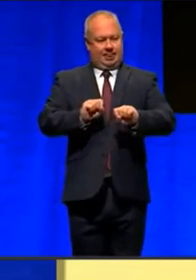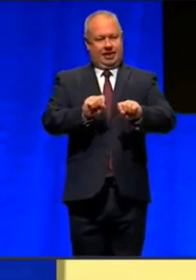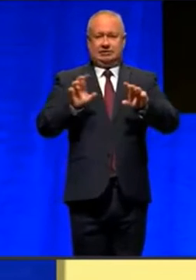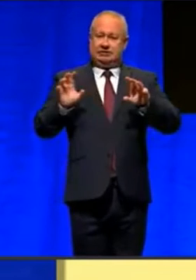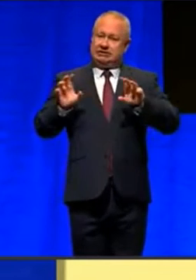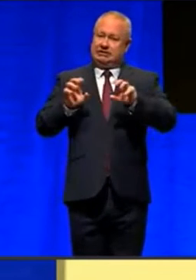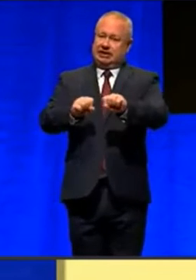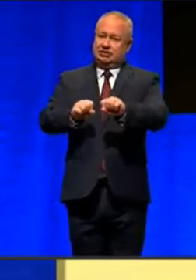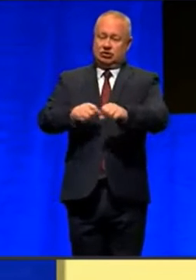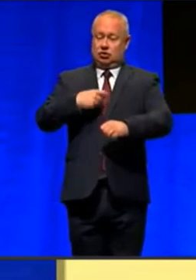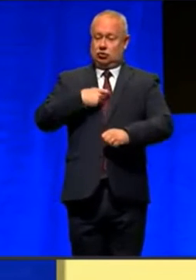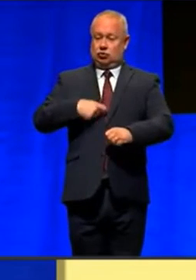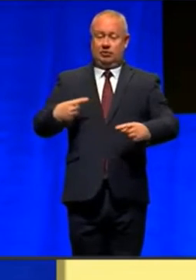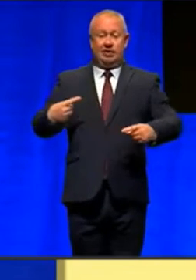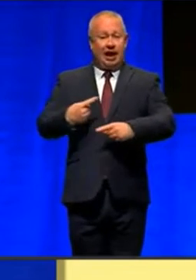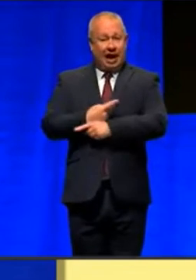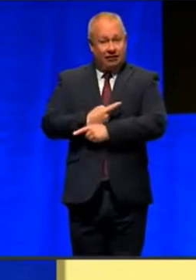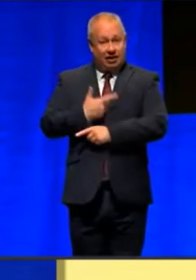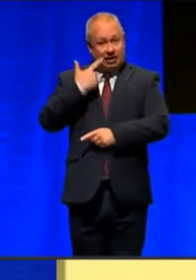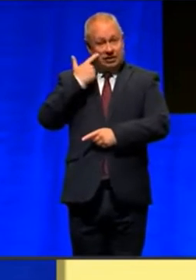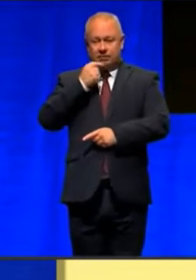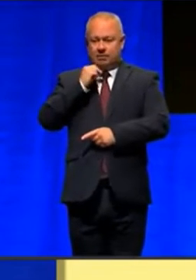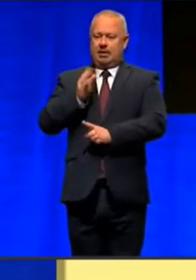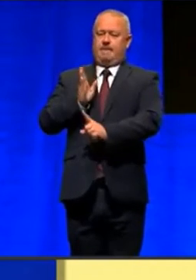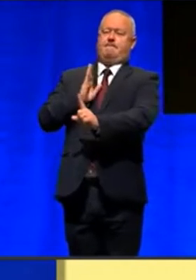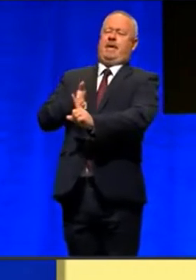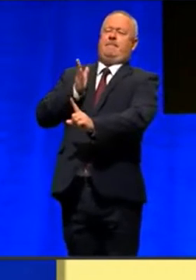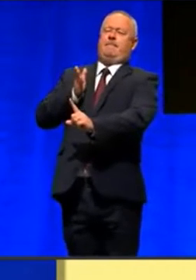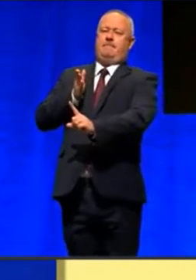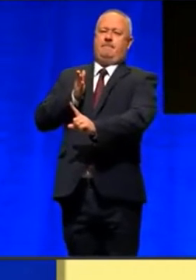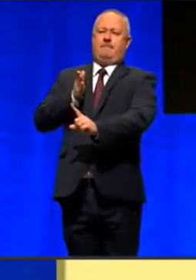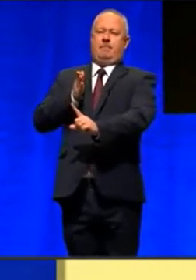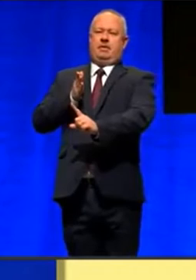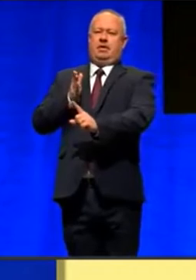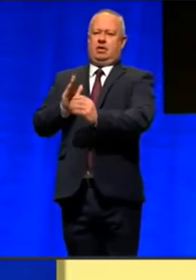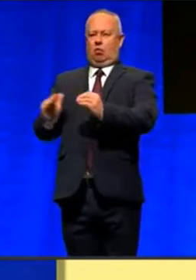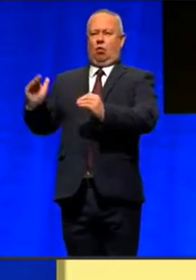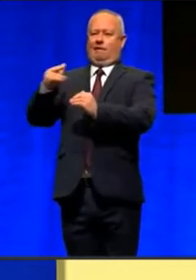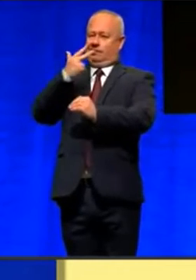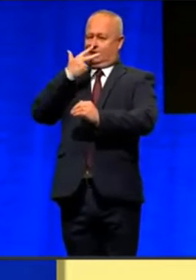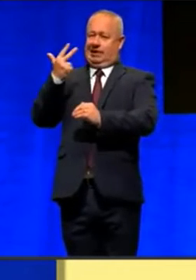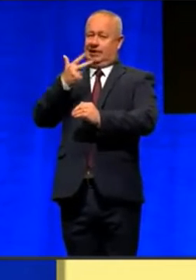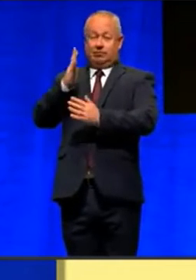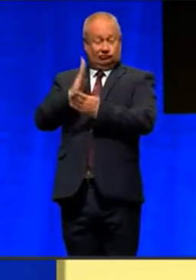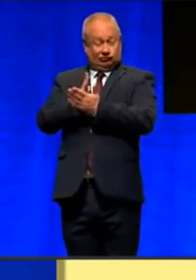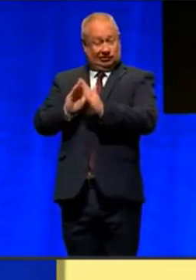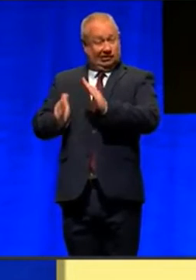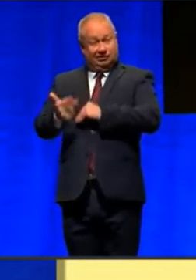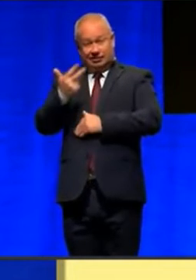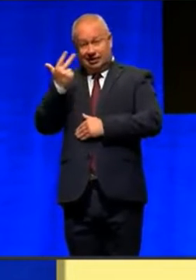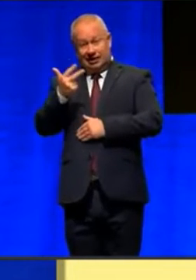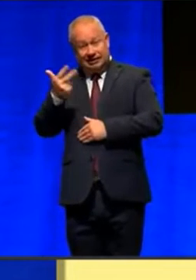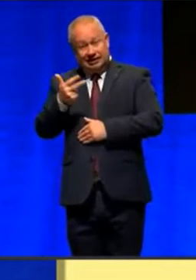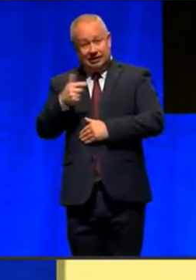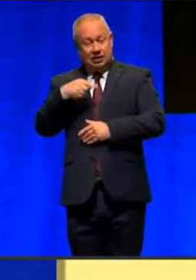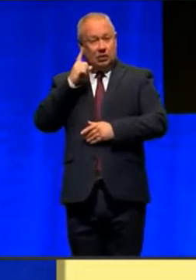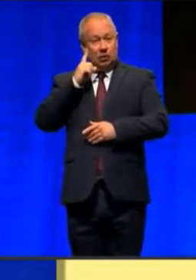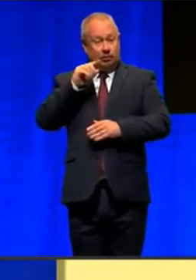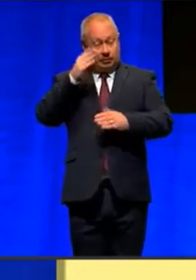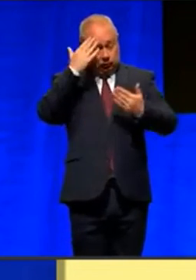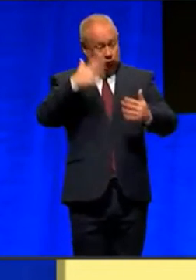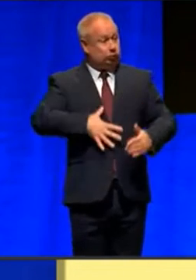are human error. Young people have been wrongly identified. Under 18s have ended up in detention by accident. Women haven't been aware that